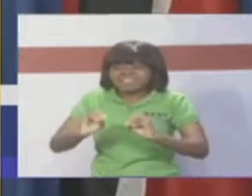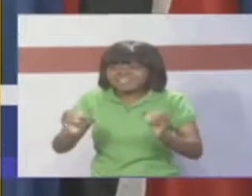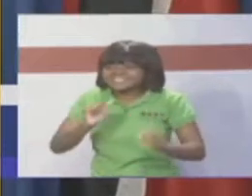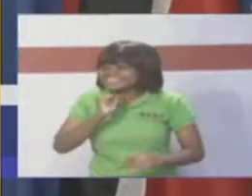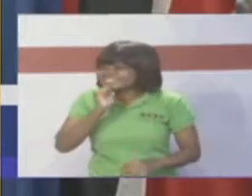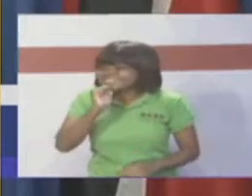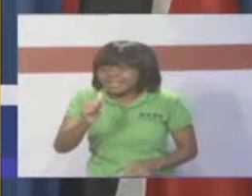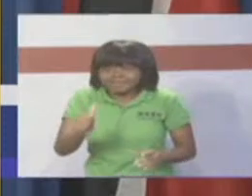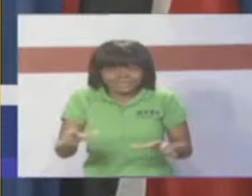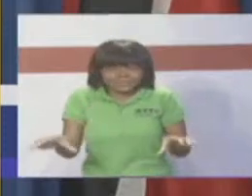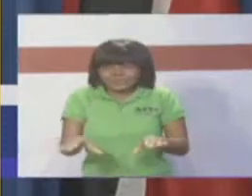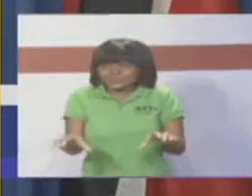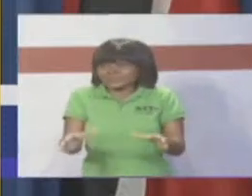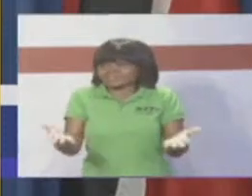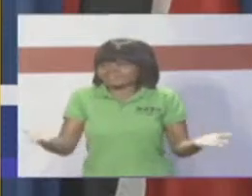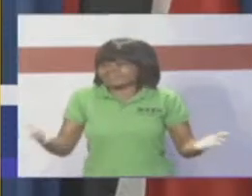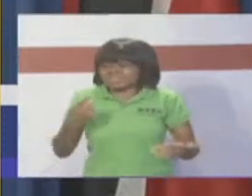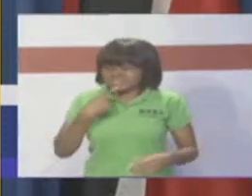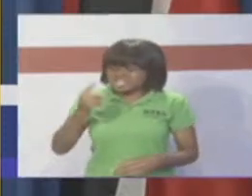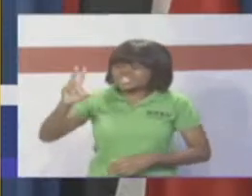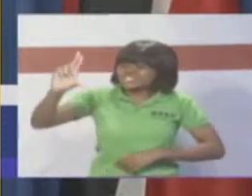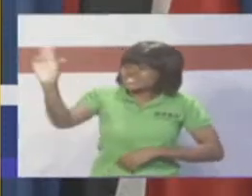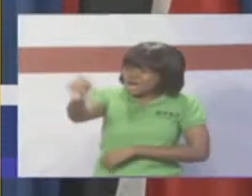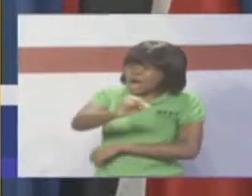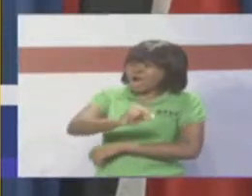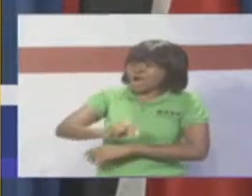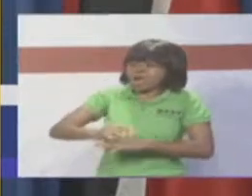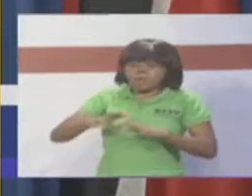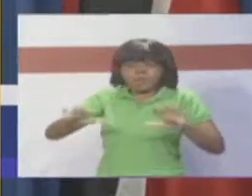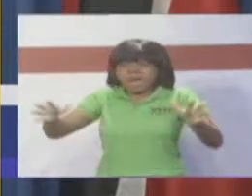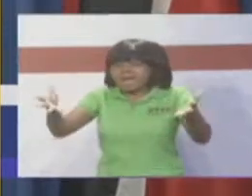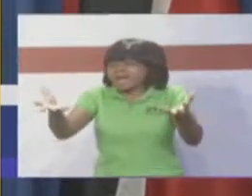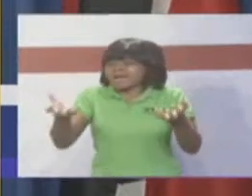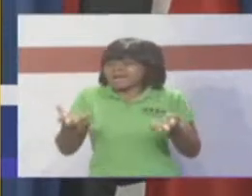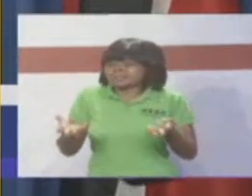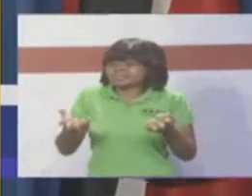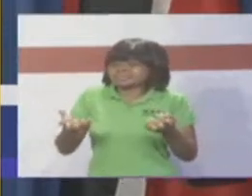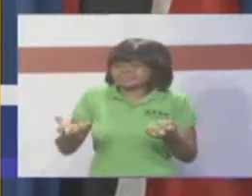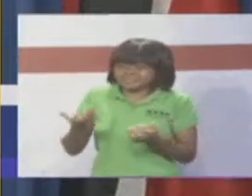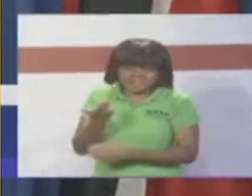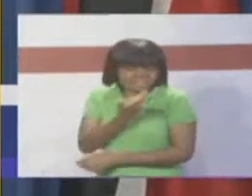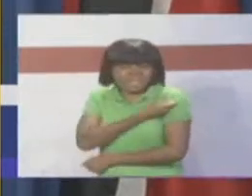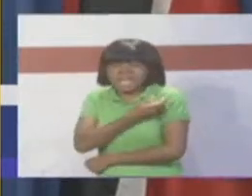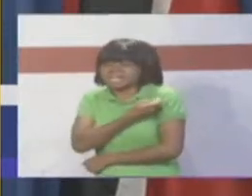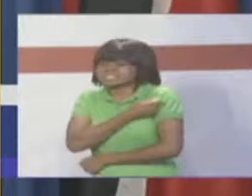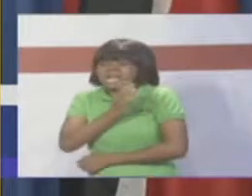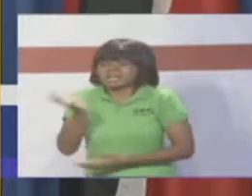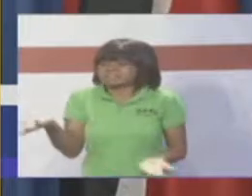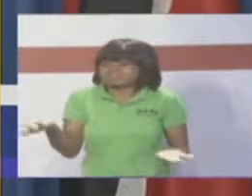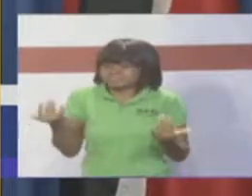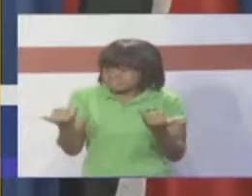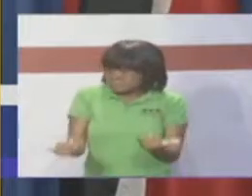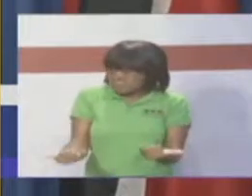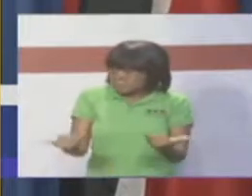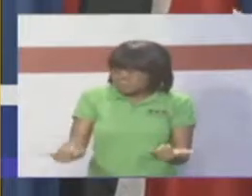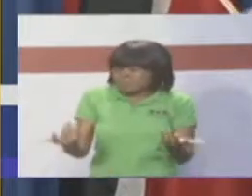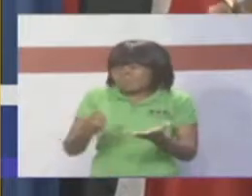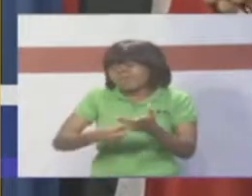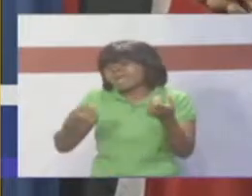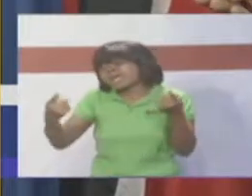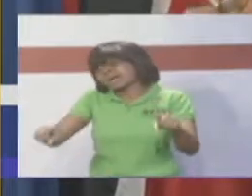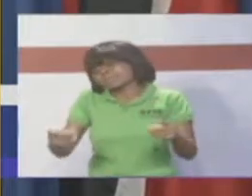that's available through vaccination. The numbers are now down to less than 1,000 a day, 1,200 a day, down from